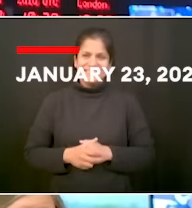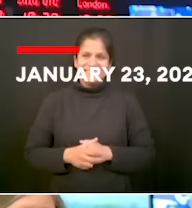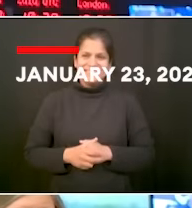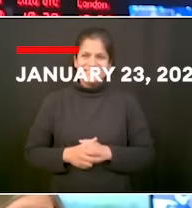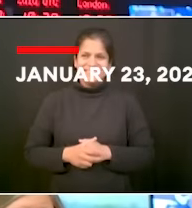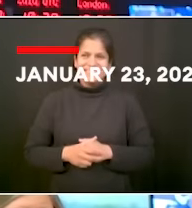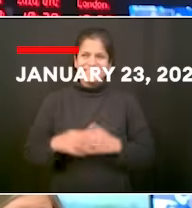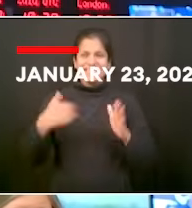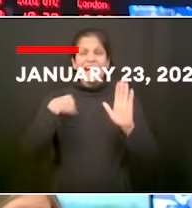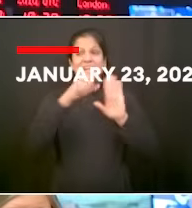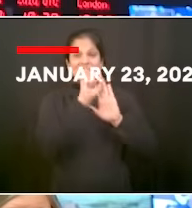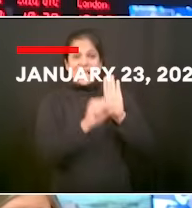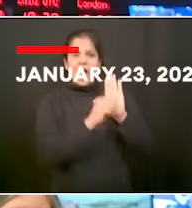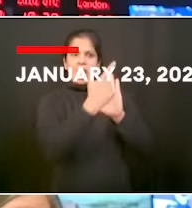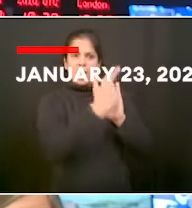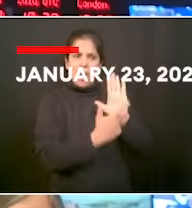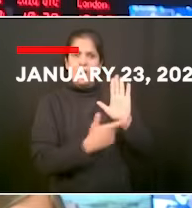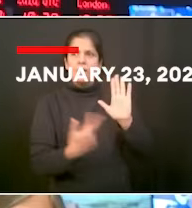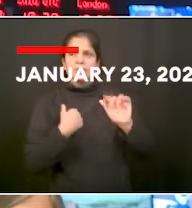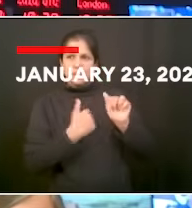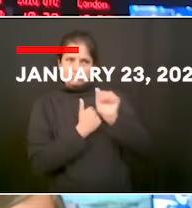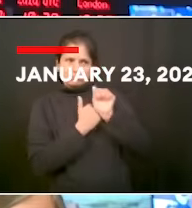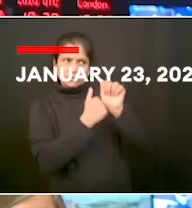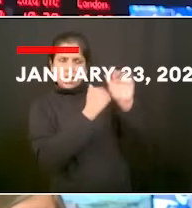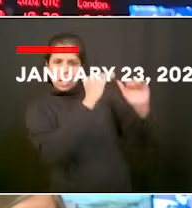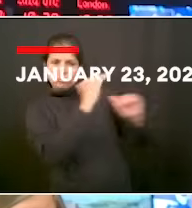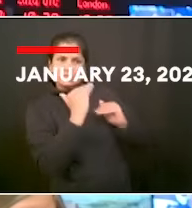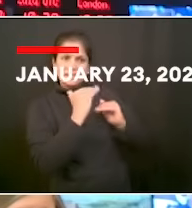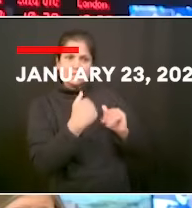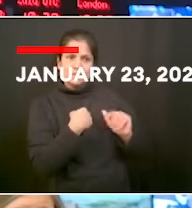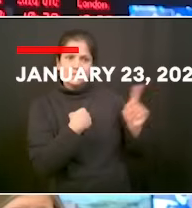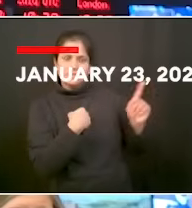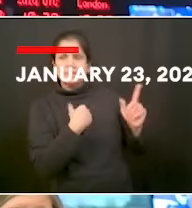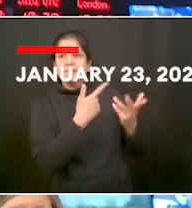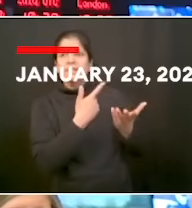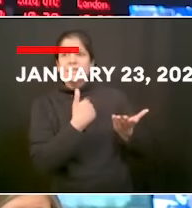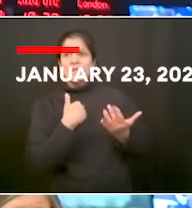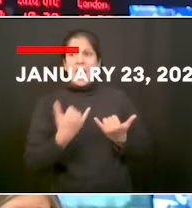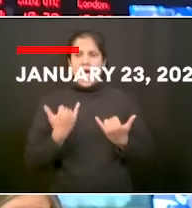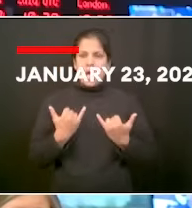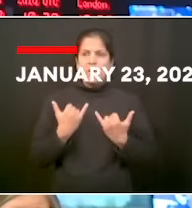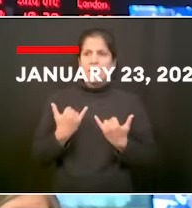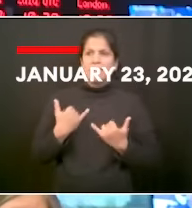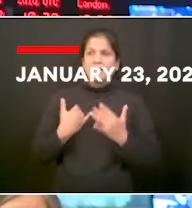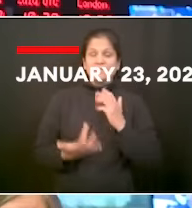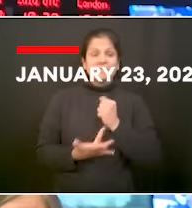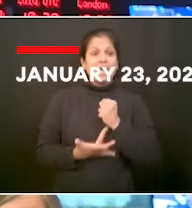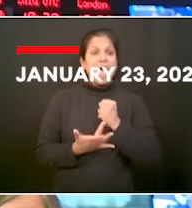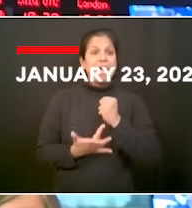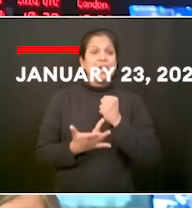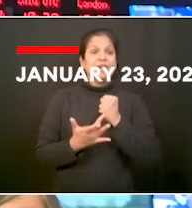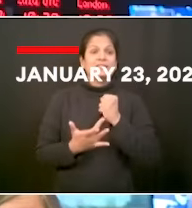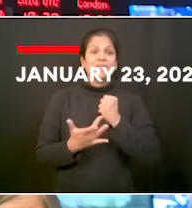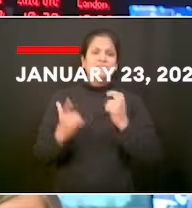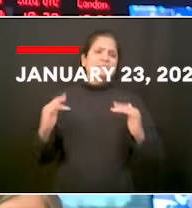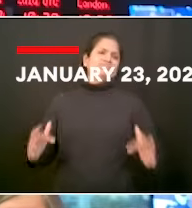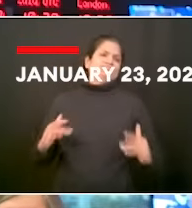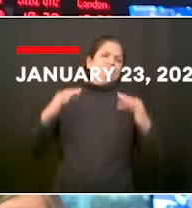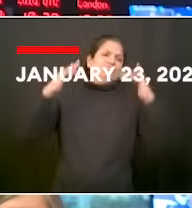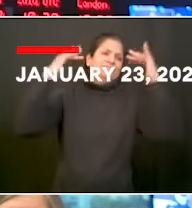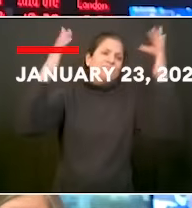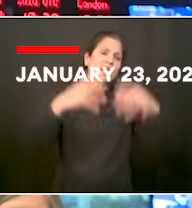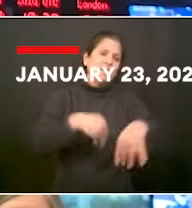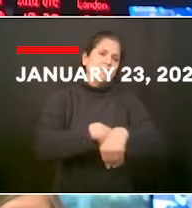the new life and the new era that we're in, there are benefits to remote learning. And I